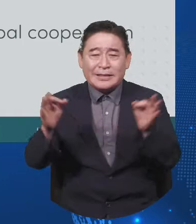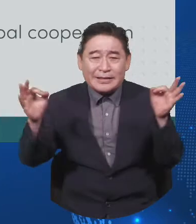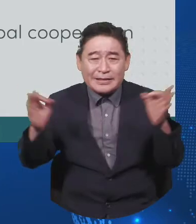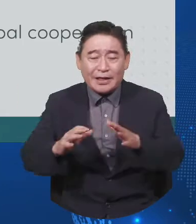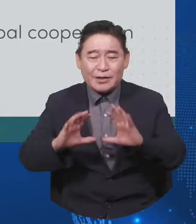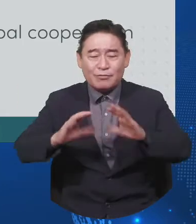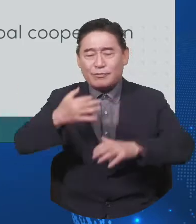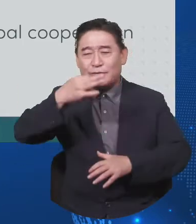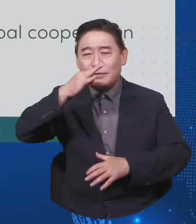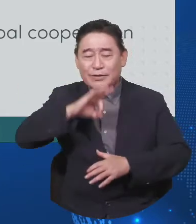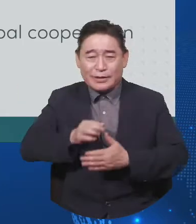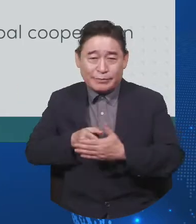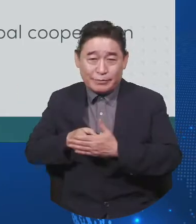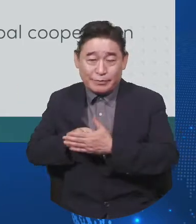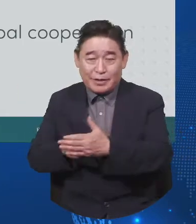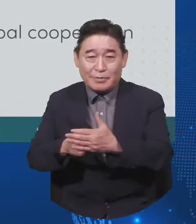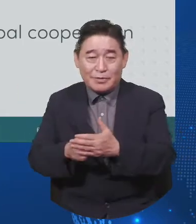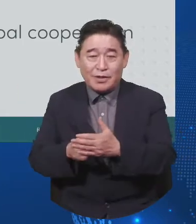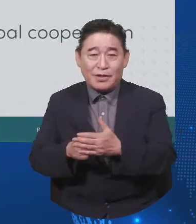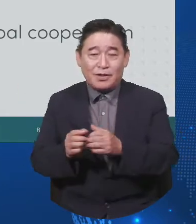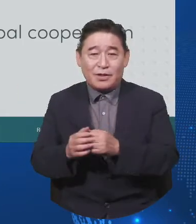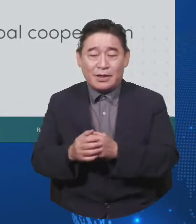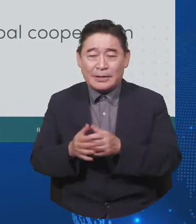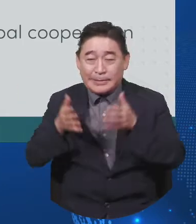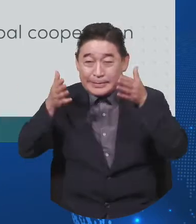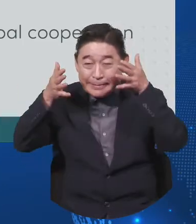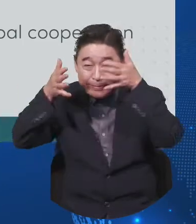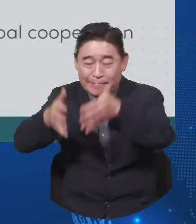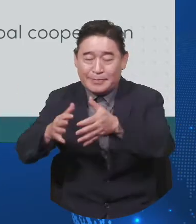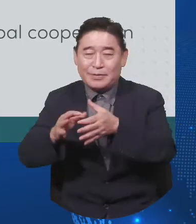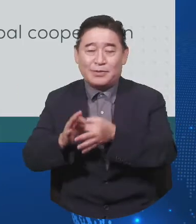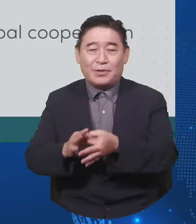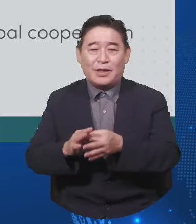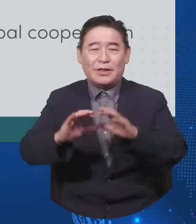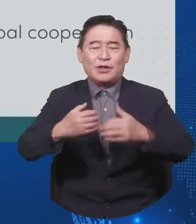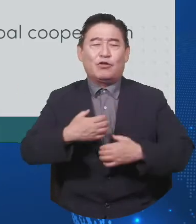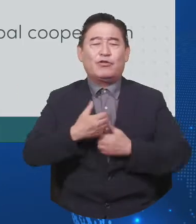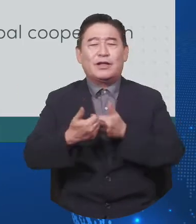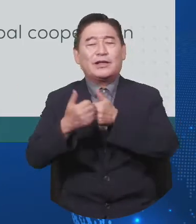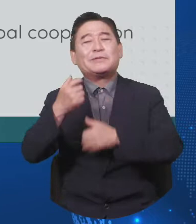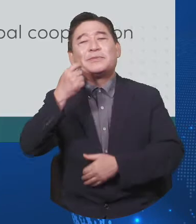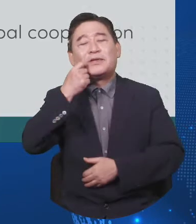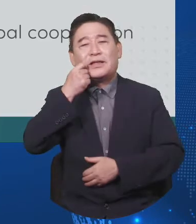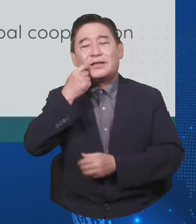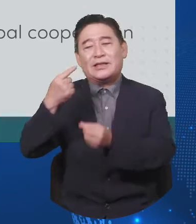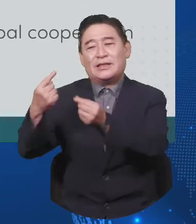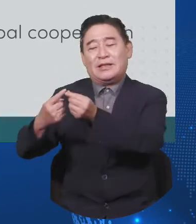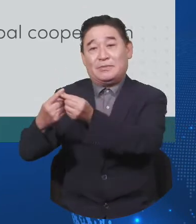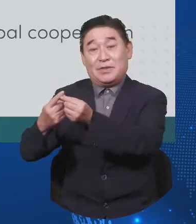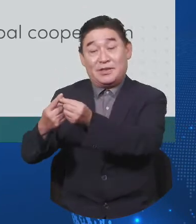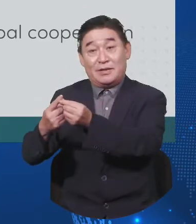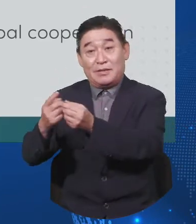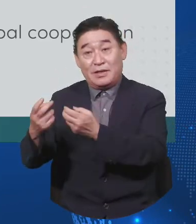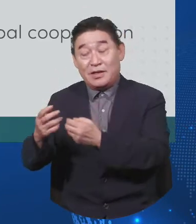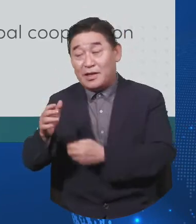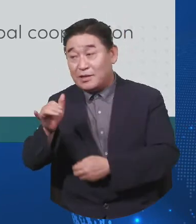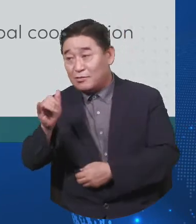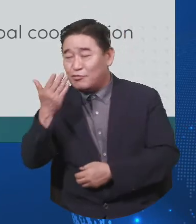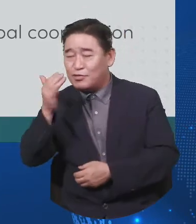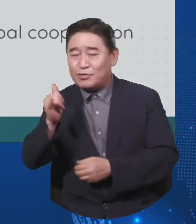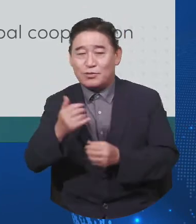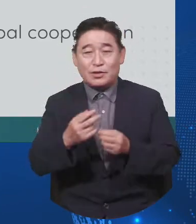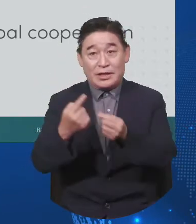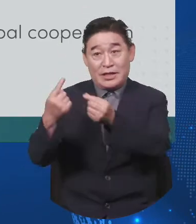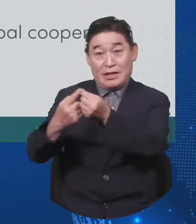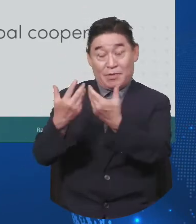bilateral action, including when faced with global crisis. Under this model, development cooperation remains